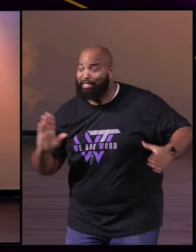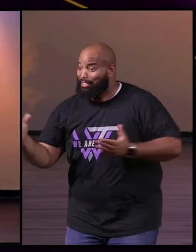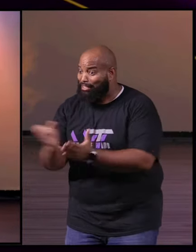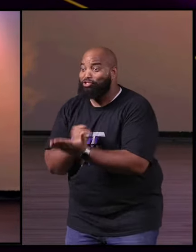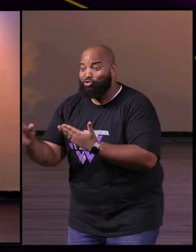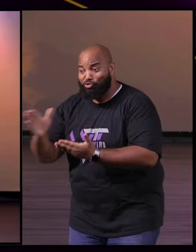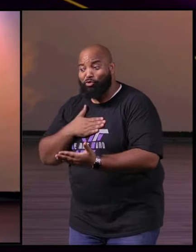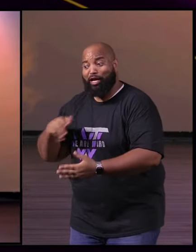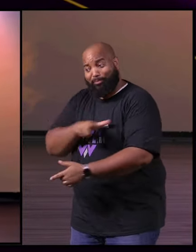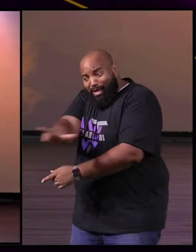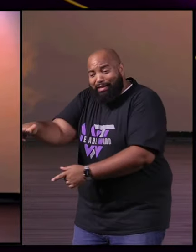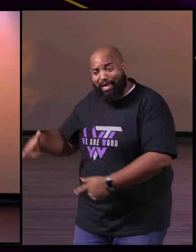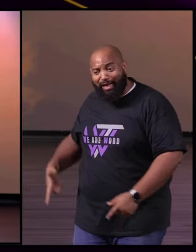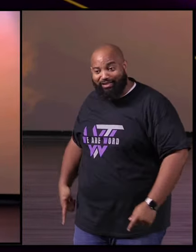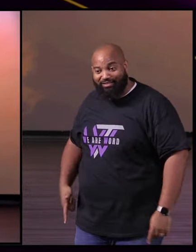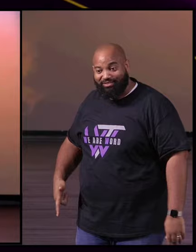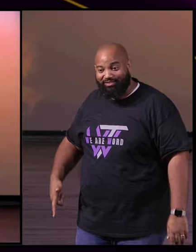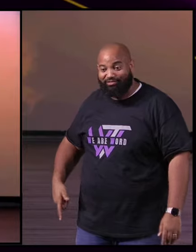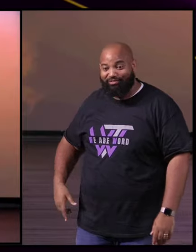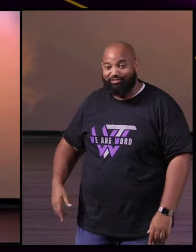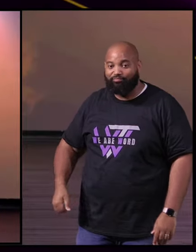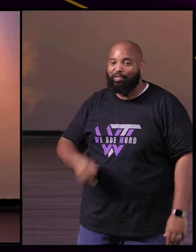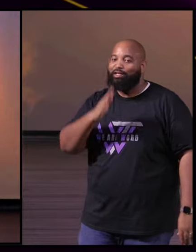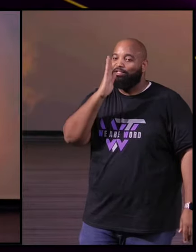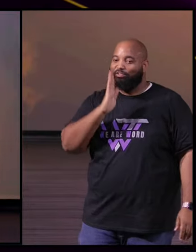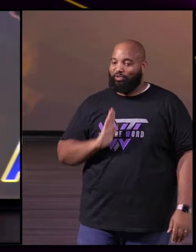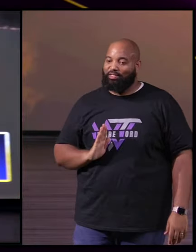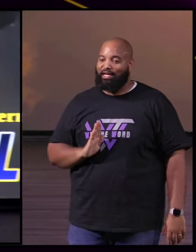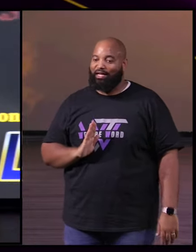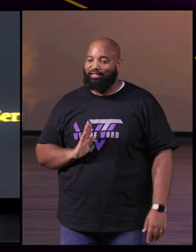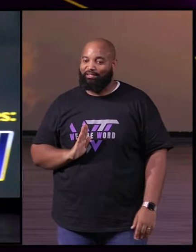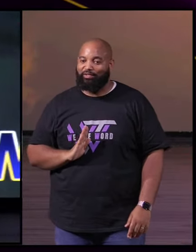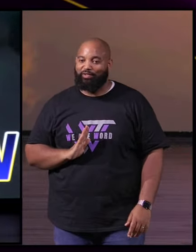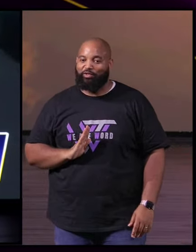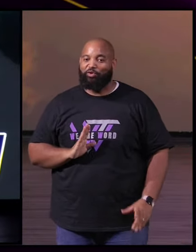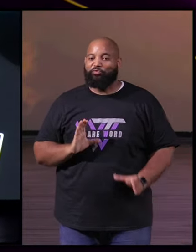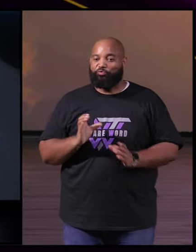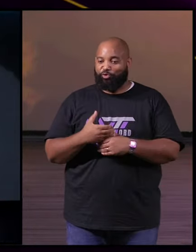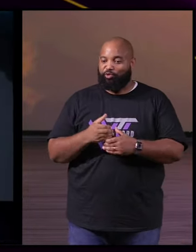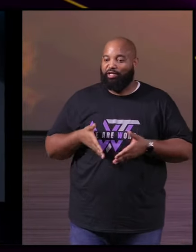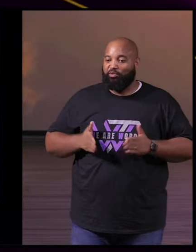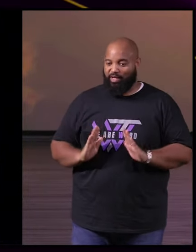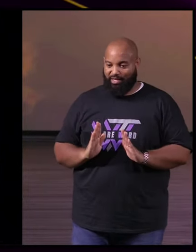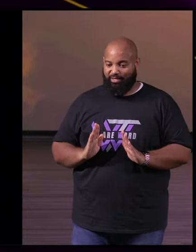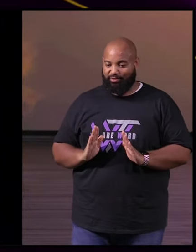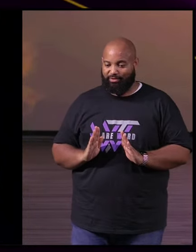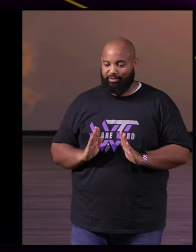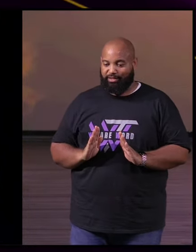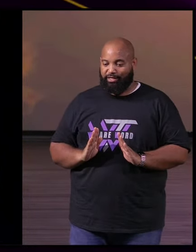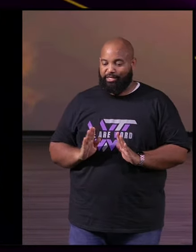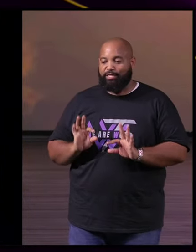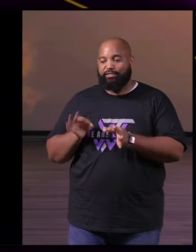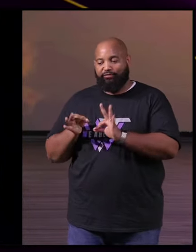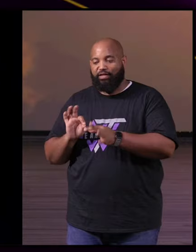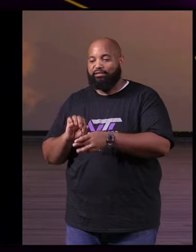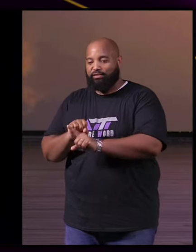Let me help y'all understand what God does. He will indirectly discipline me.